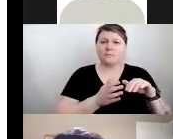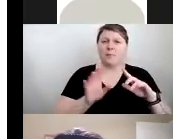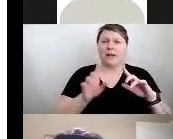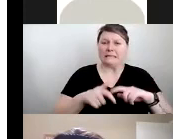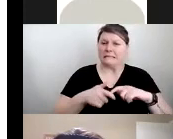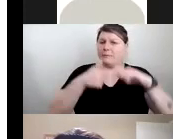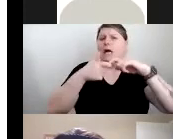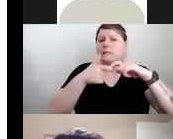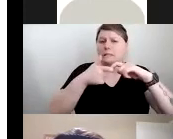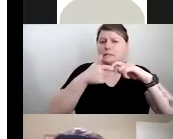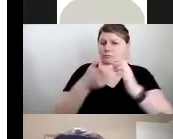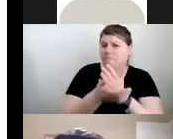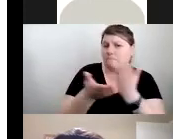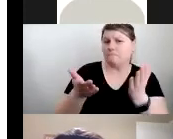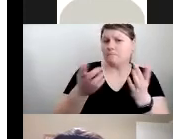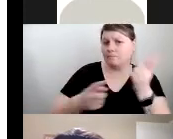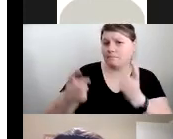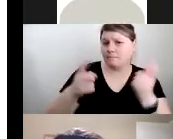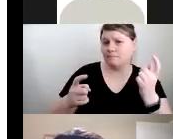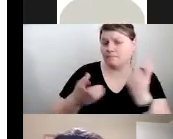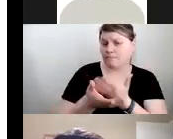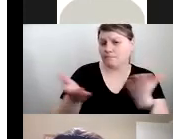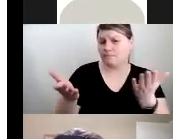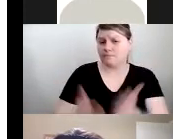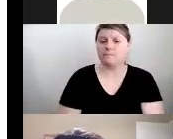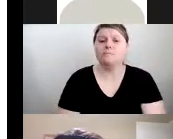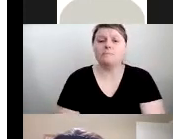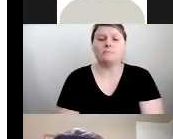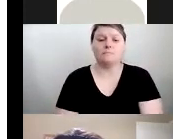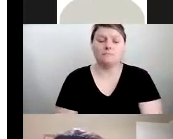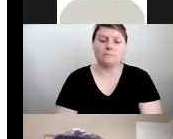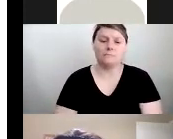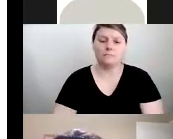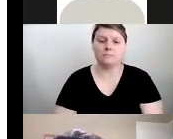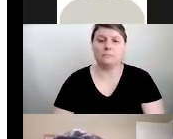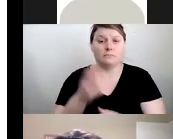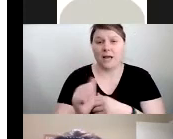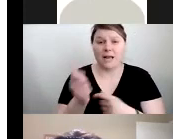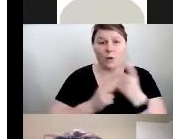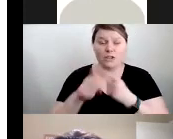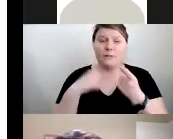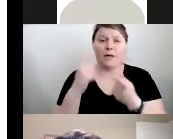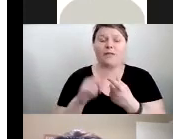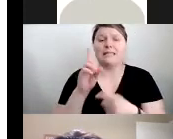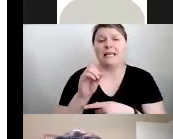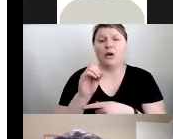brief pause and just ask anybody in the audience if they've got any questions about the Department of Defense.